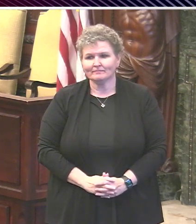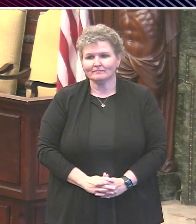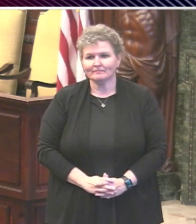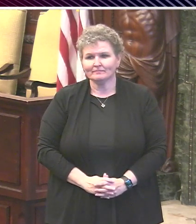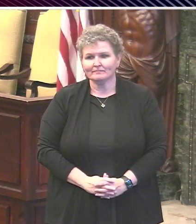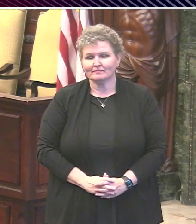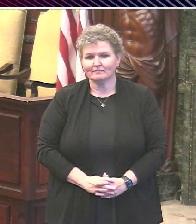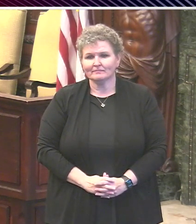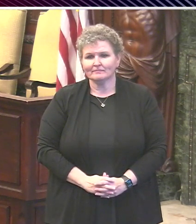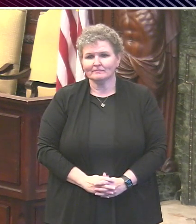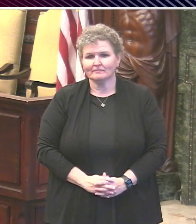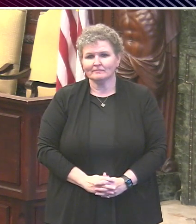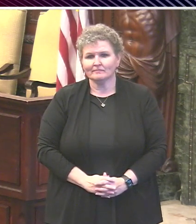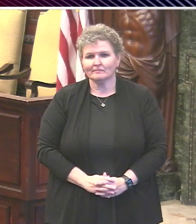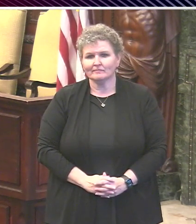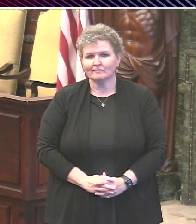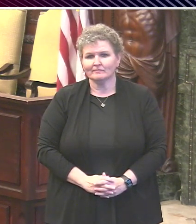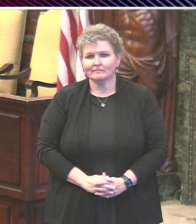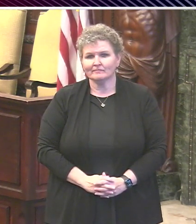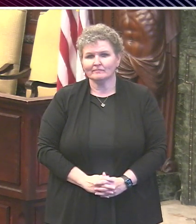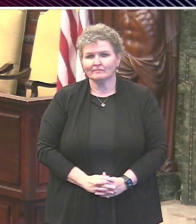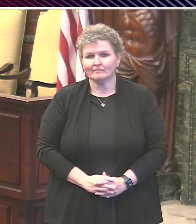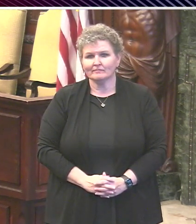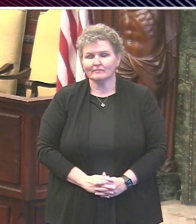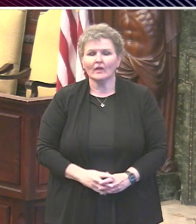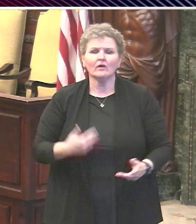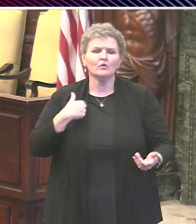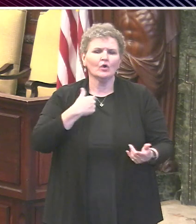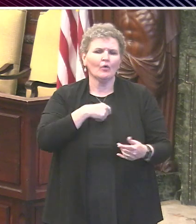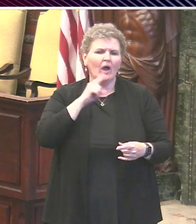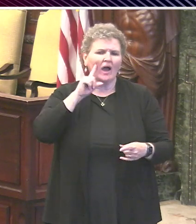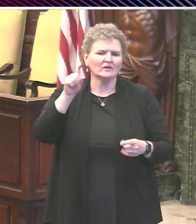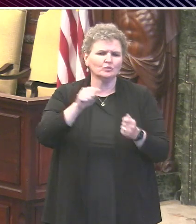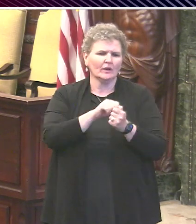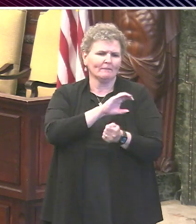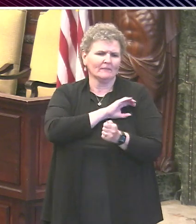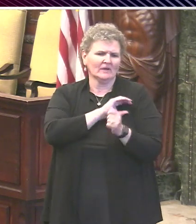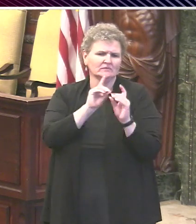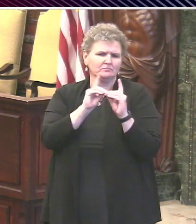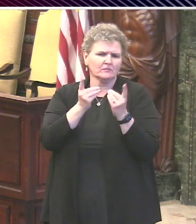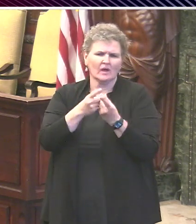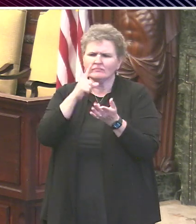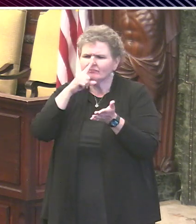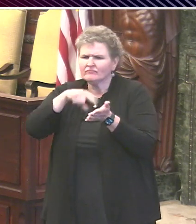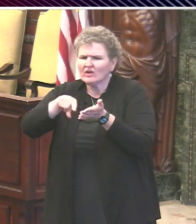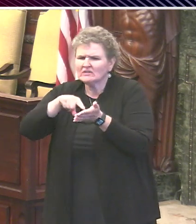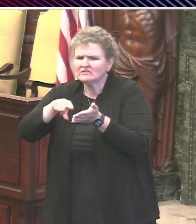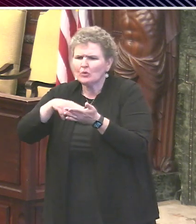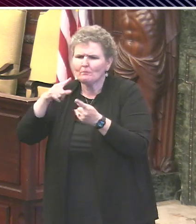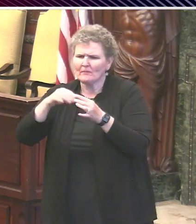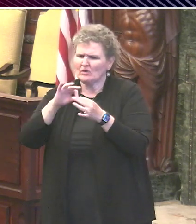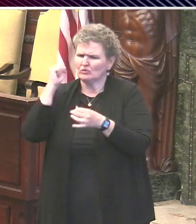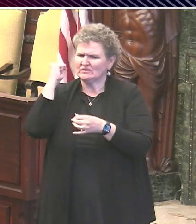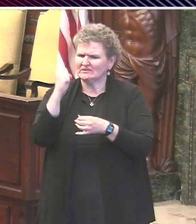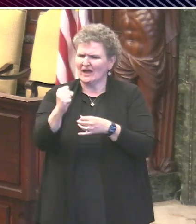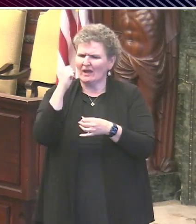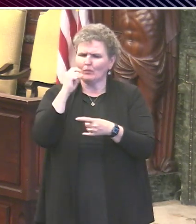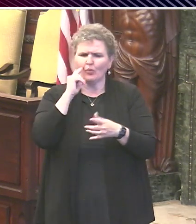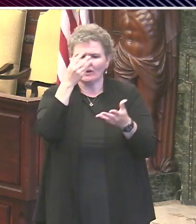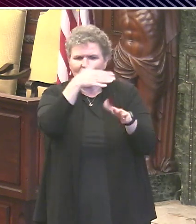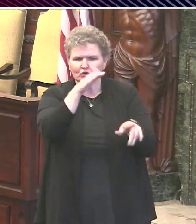Mitch, we can circle back with the police department on the investigations on the stabbing specifically. Okay, thank you. Thank you, gentlemen.